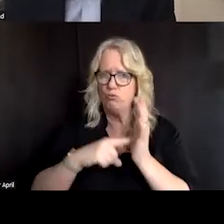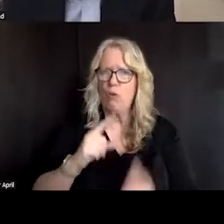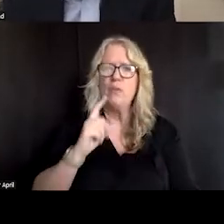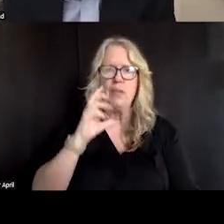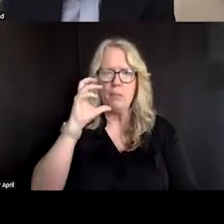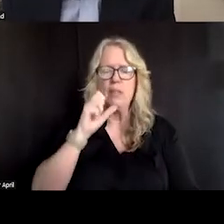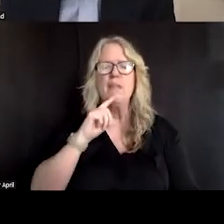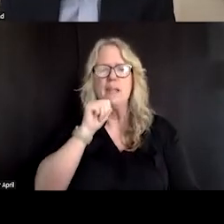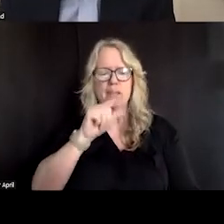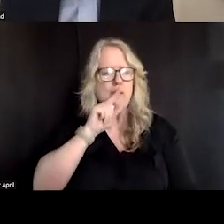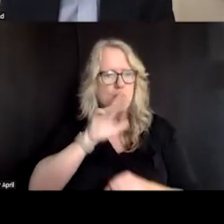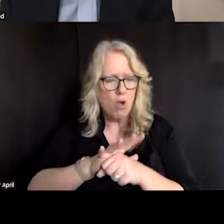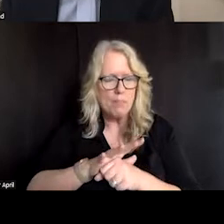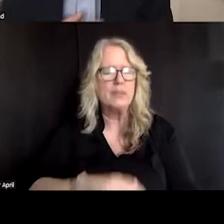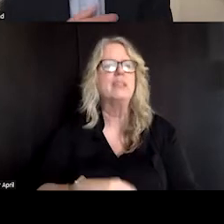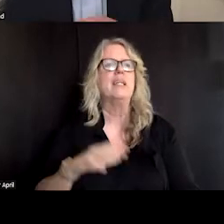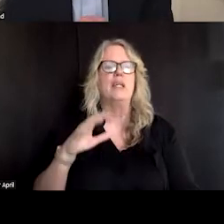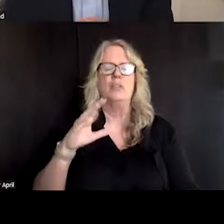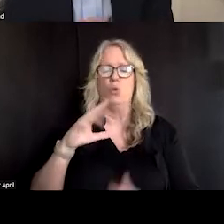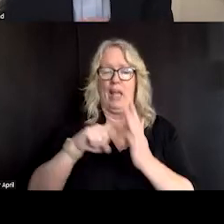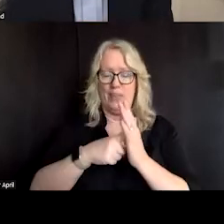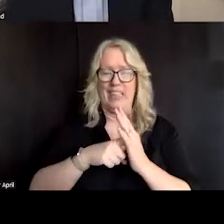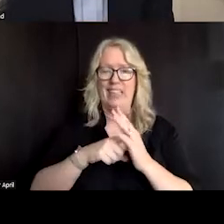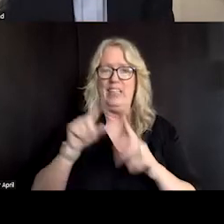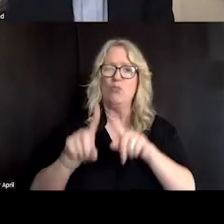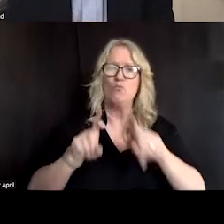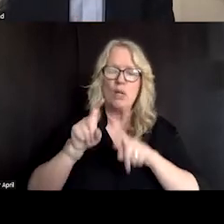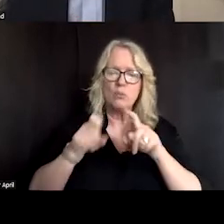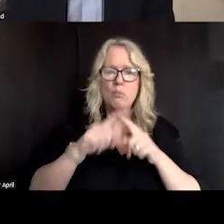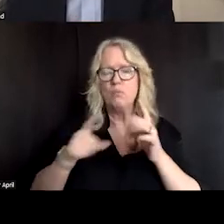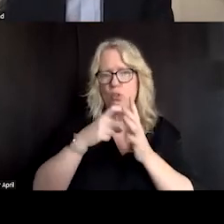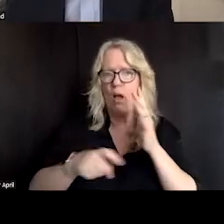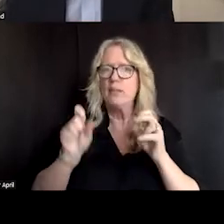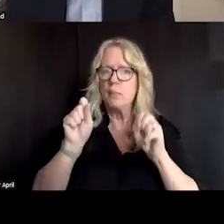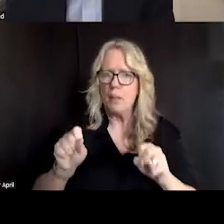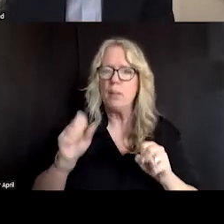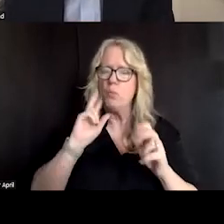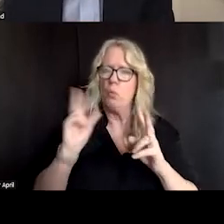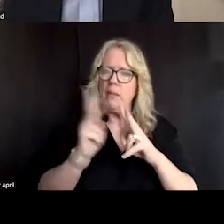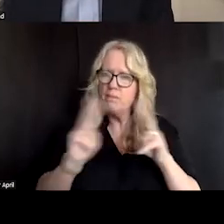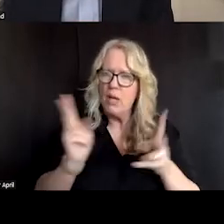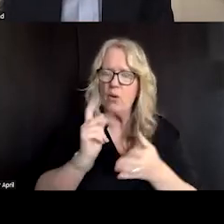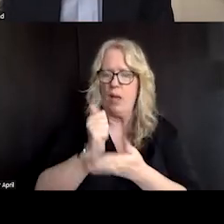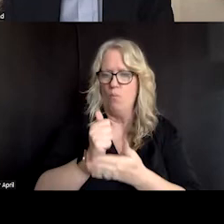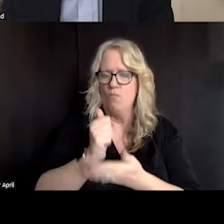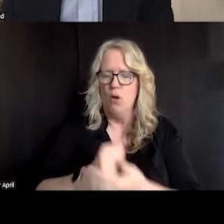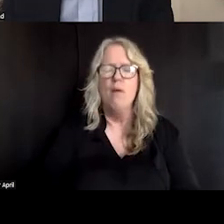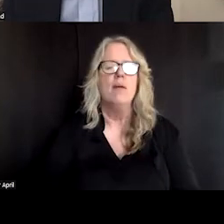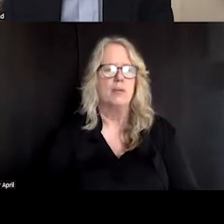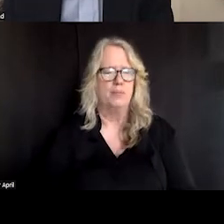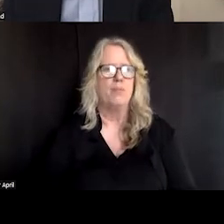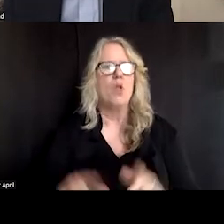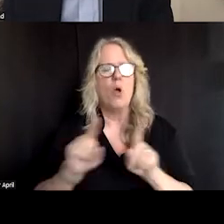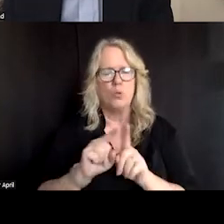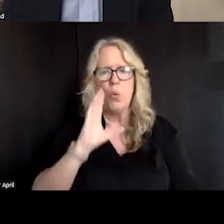not promise. The key questions related to cost and capacity will be very helpful. It will